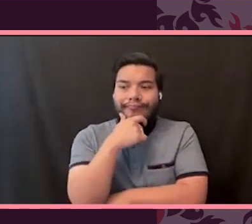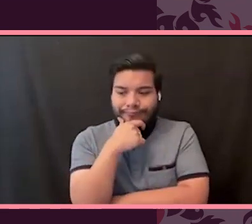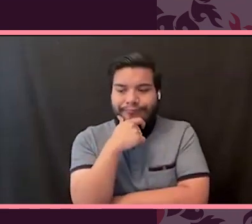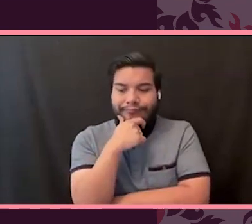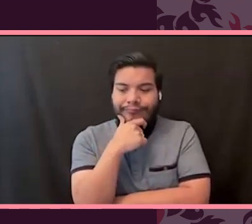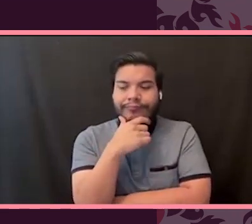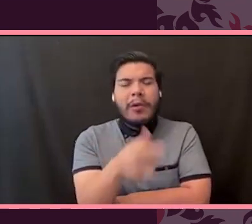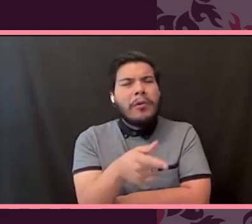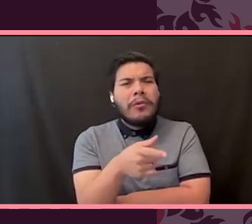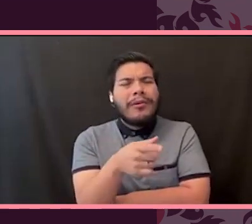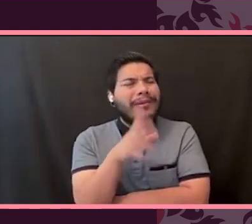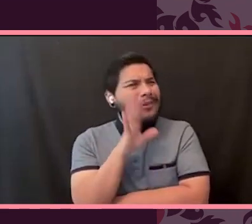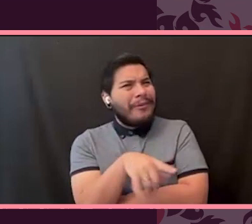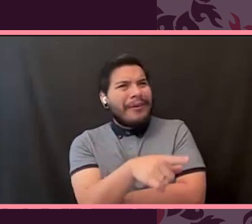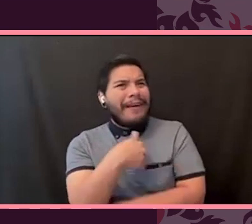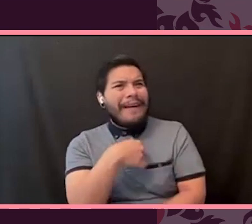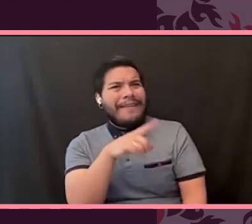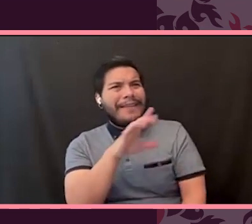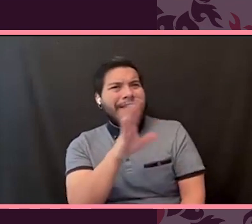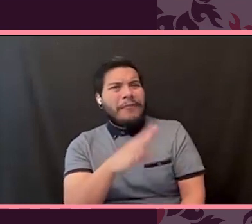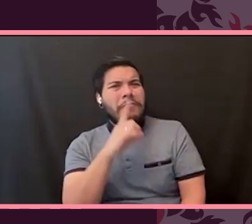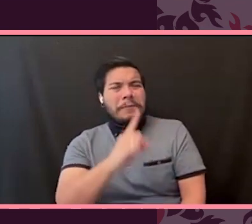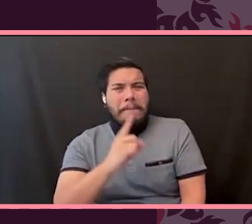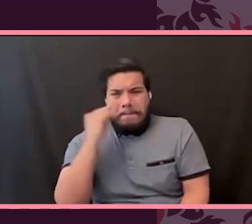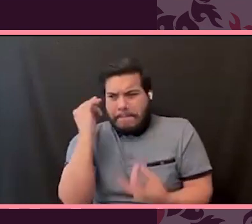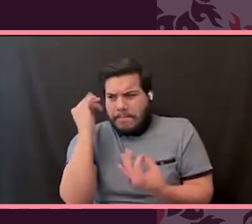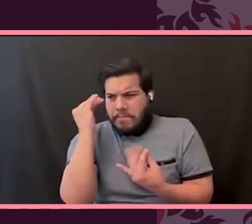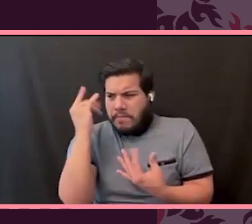I've never really thought of this. Hmm.